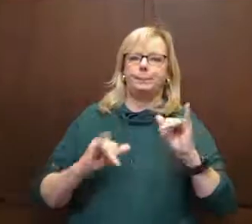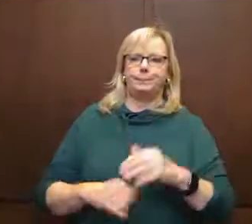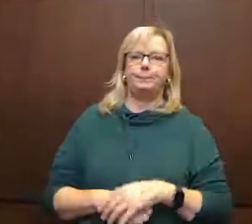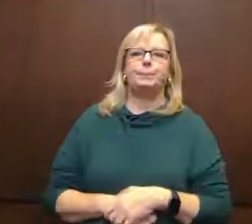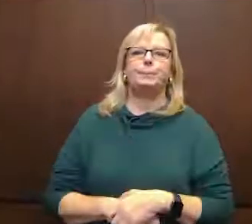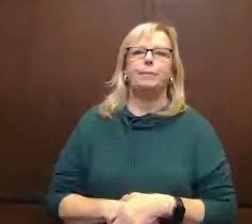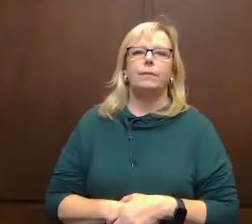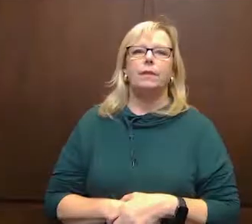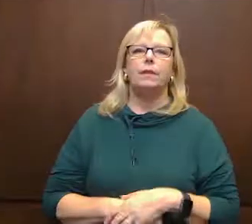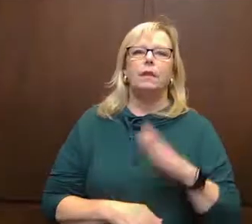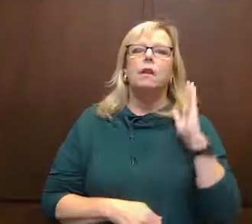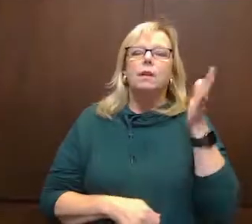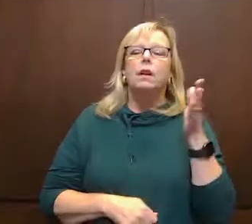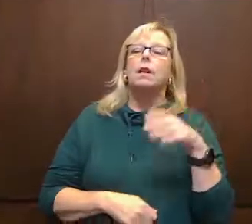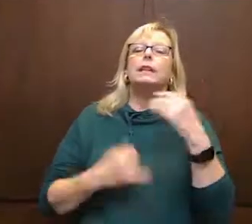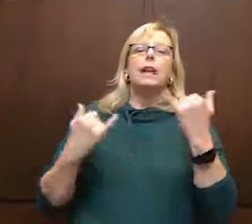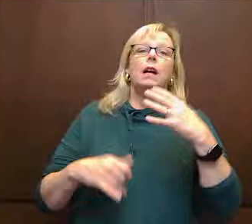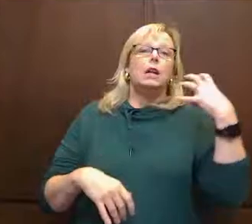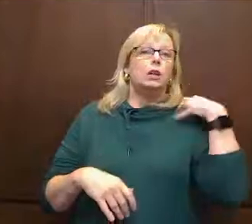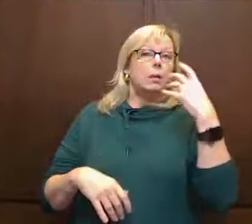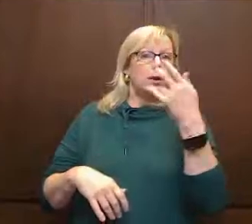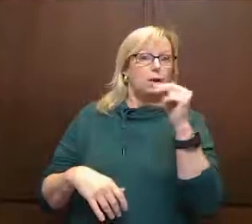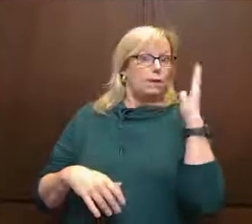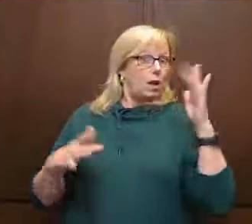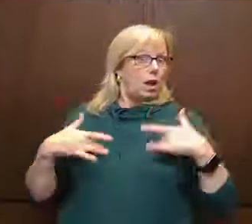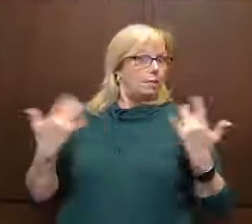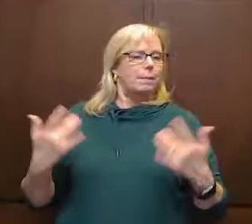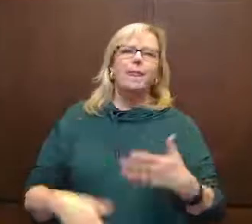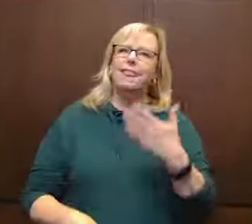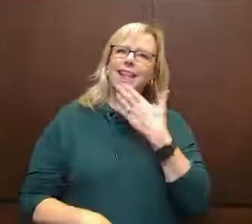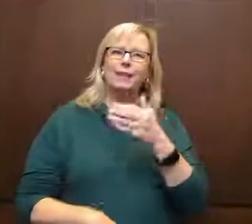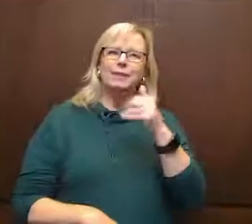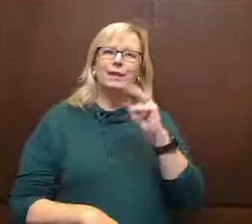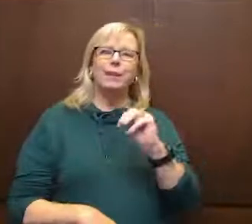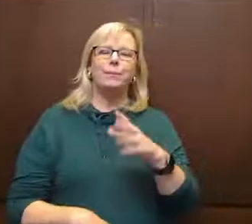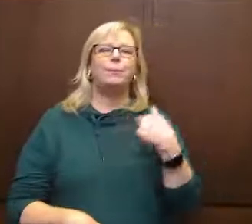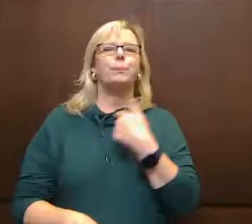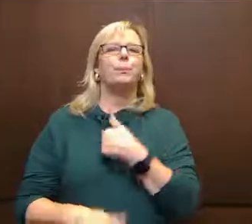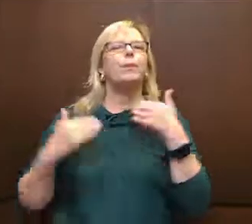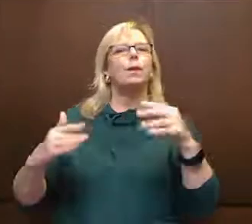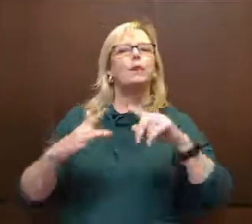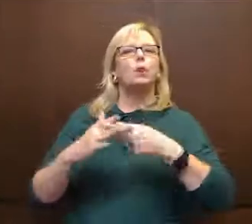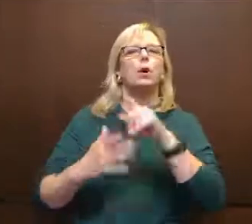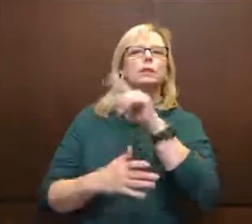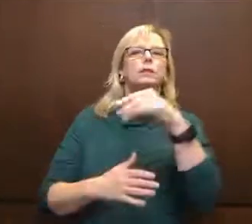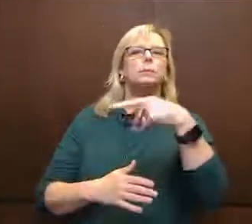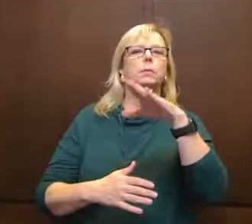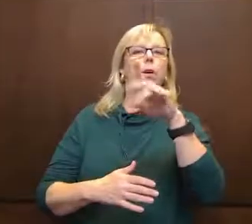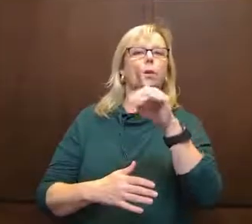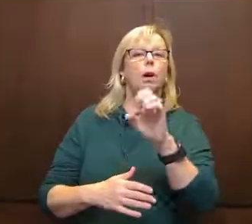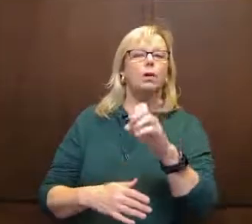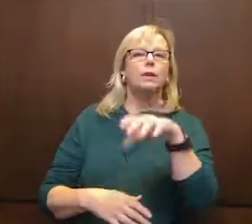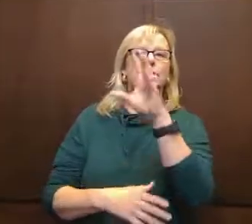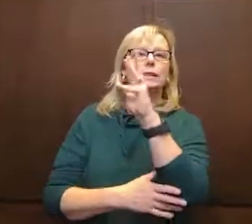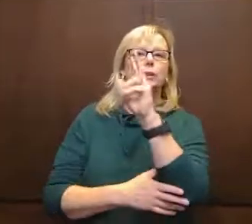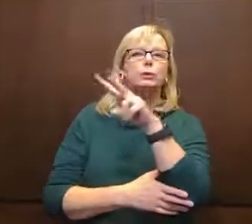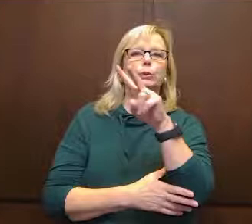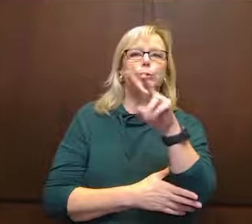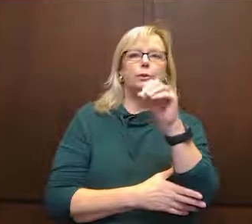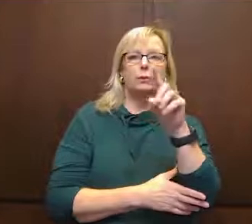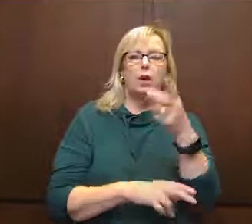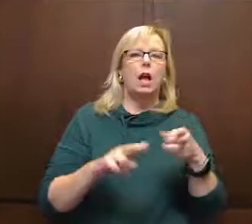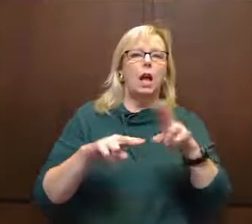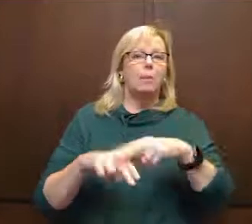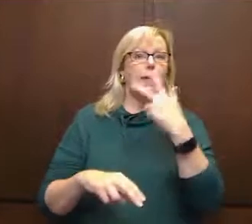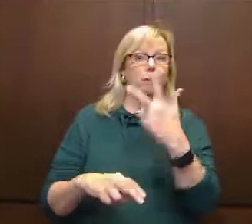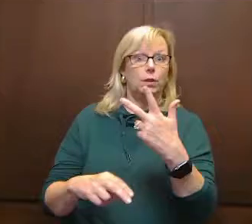And I will turn it over to Chairman Kern for his update. Thank you, Sam. We'll move into the zip code report. 62201 is